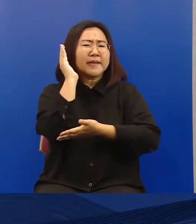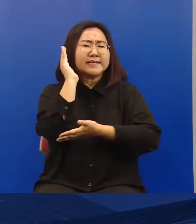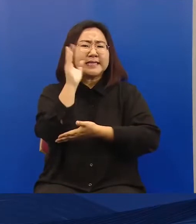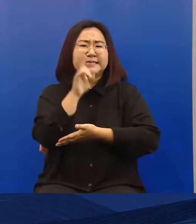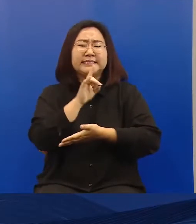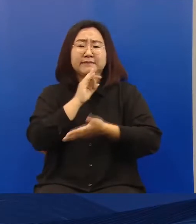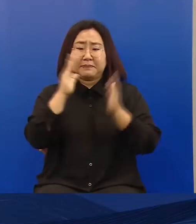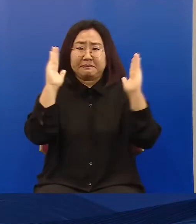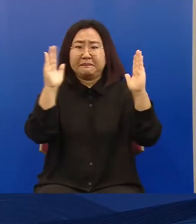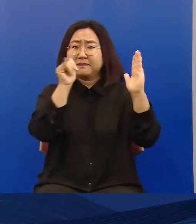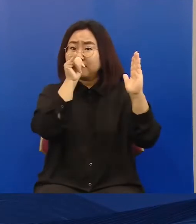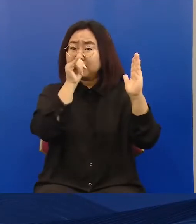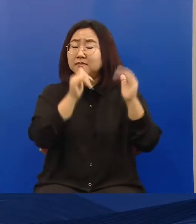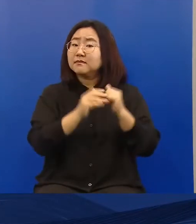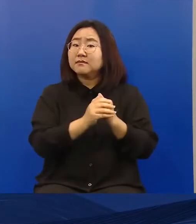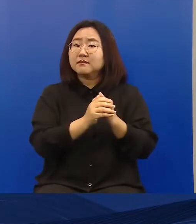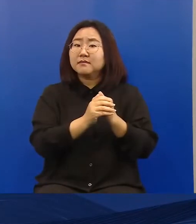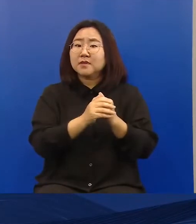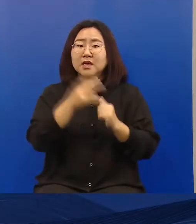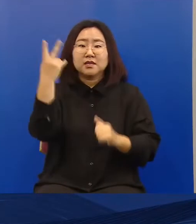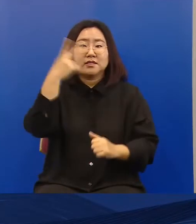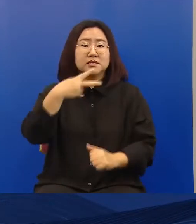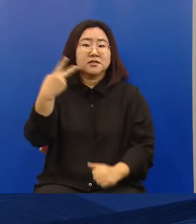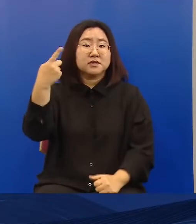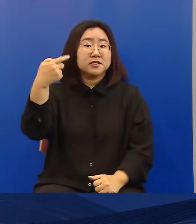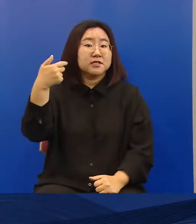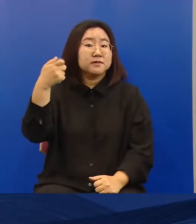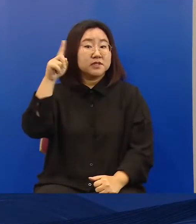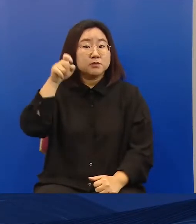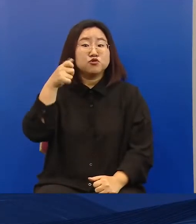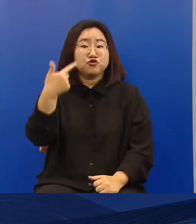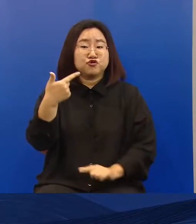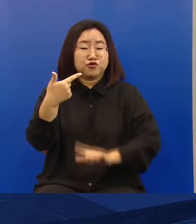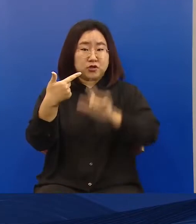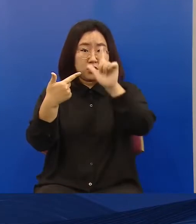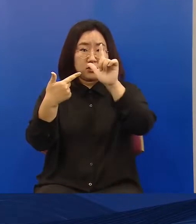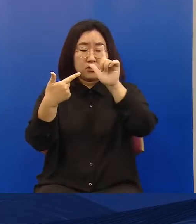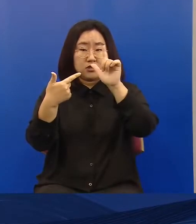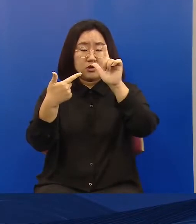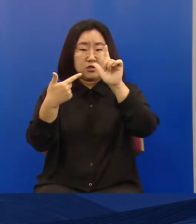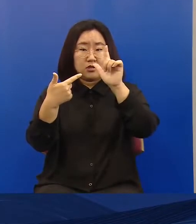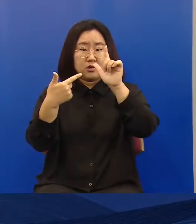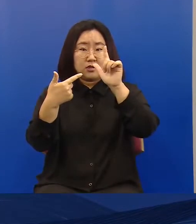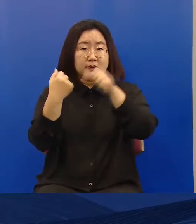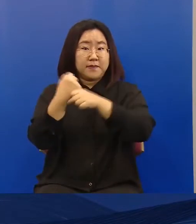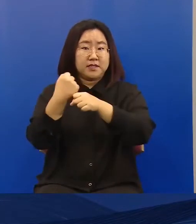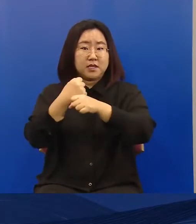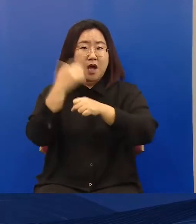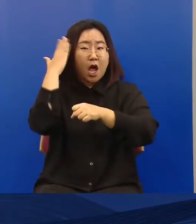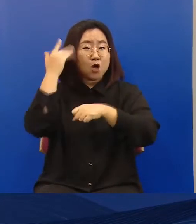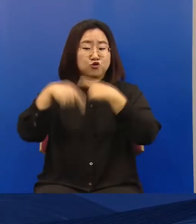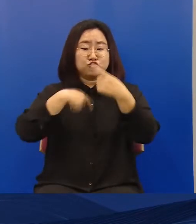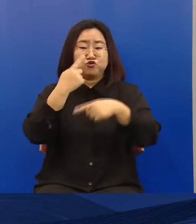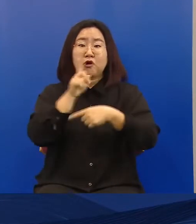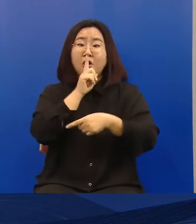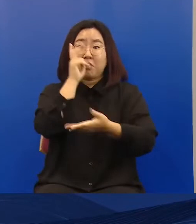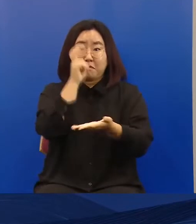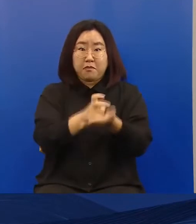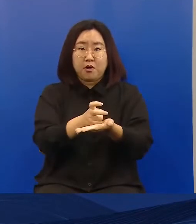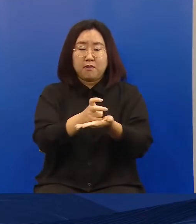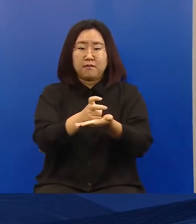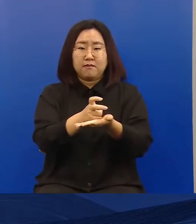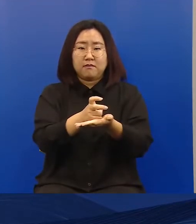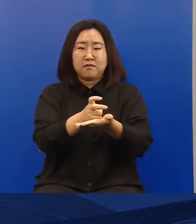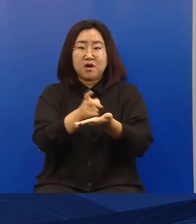stipulated that we need to provide sign language. However, in 2016,